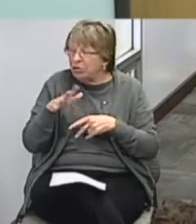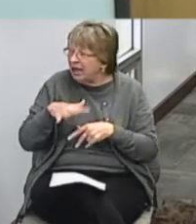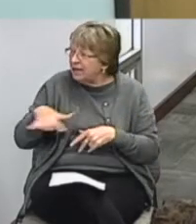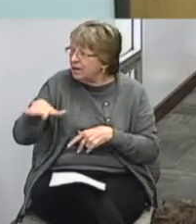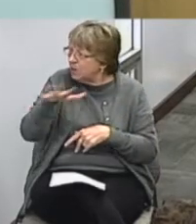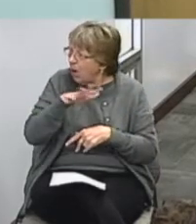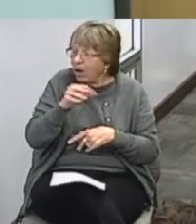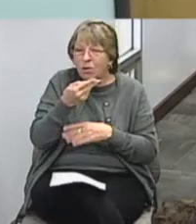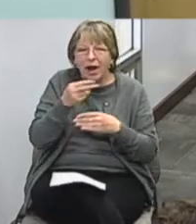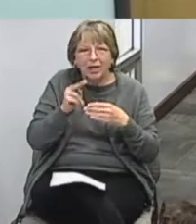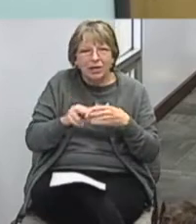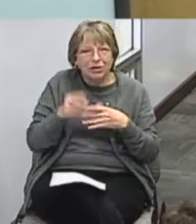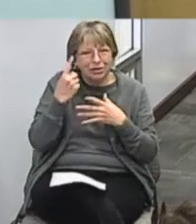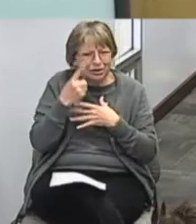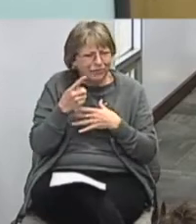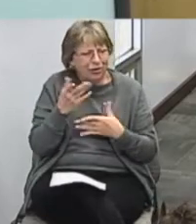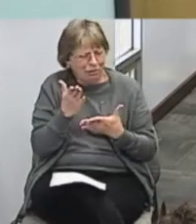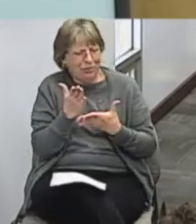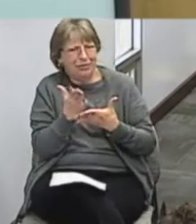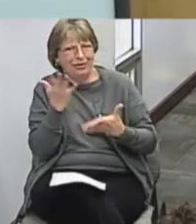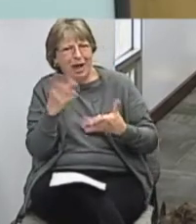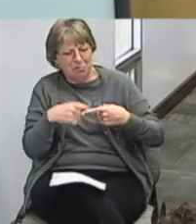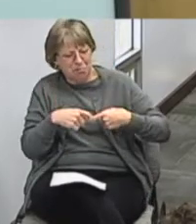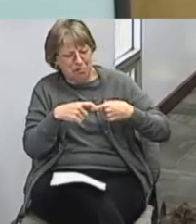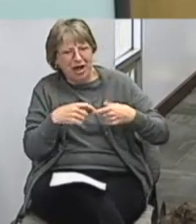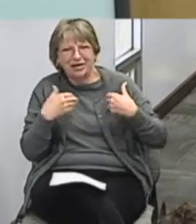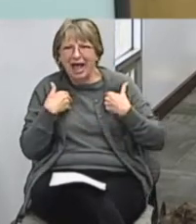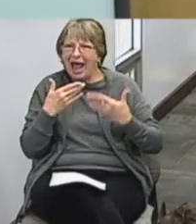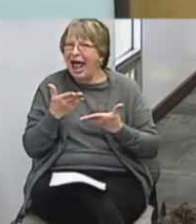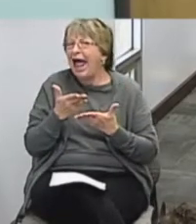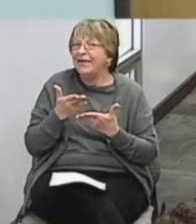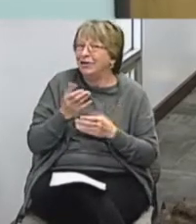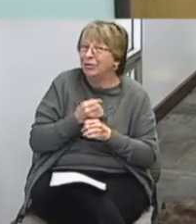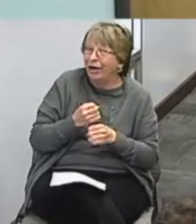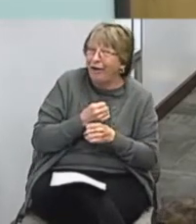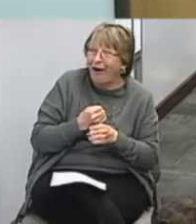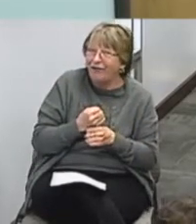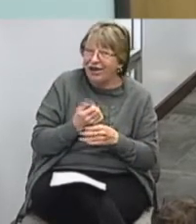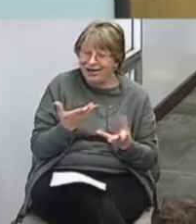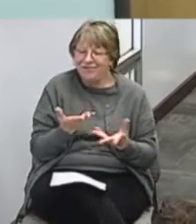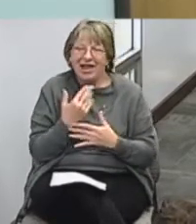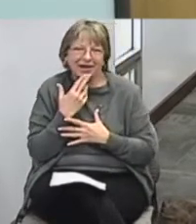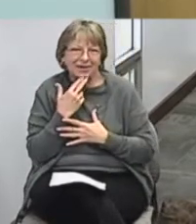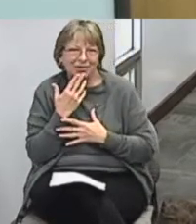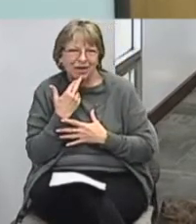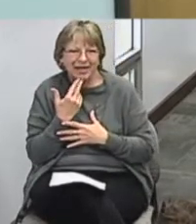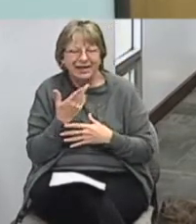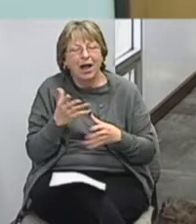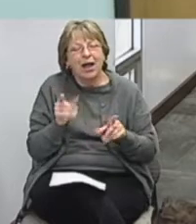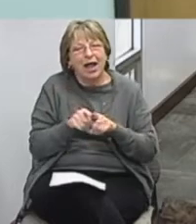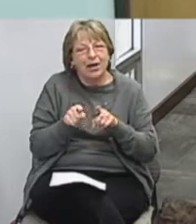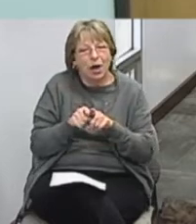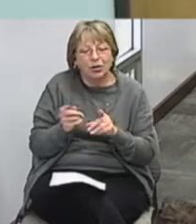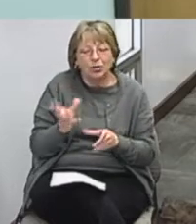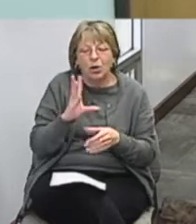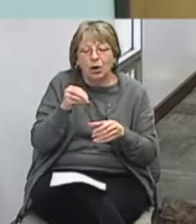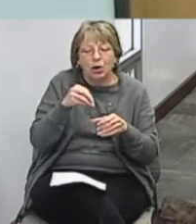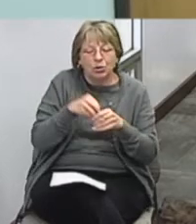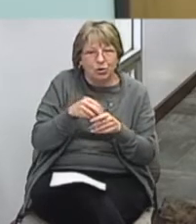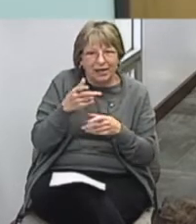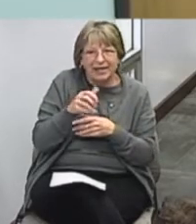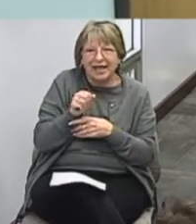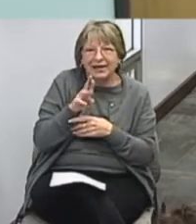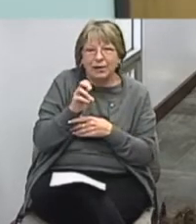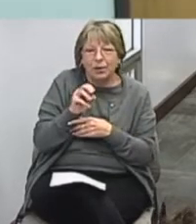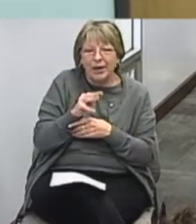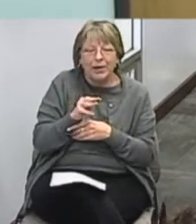treats. I'd also like to mention that on June 8th at the sports arena, Reno County Health, Fire, and